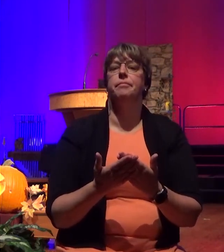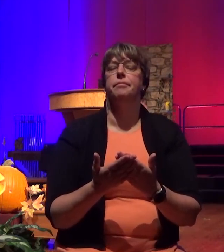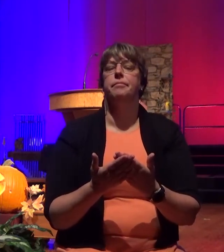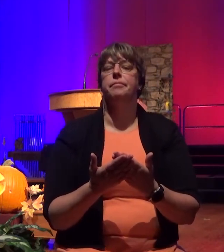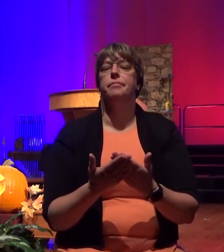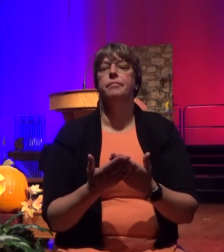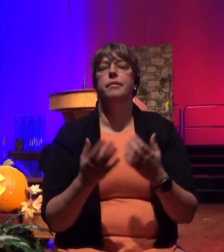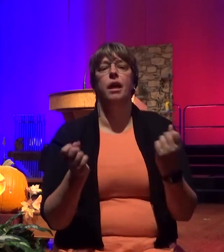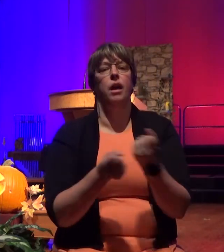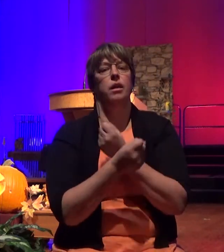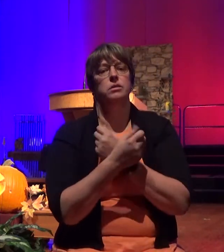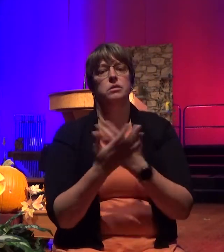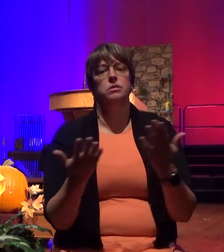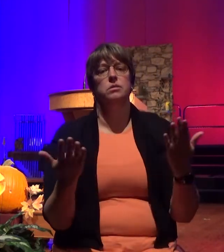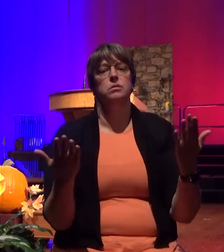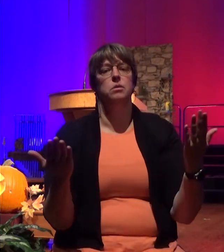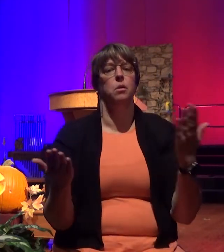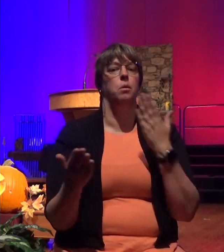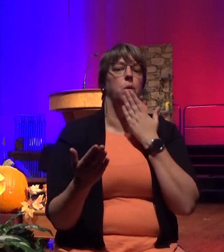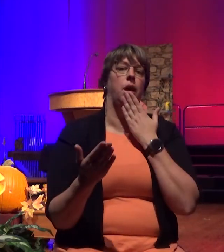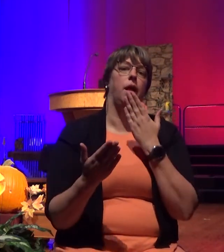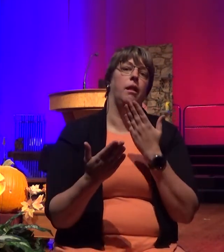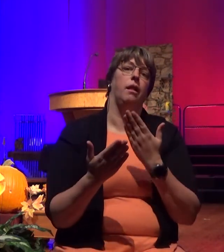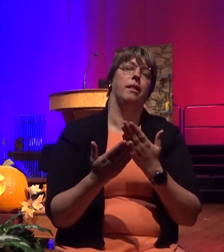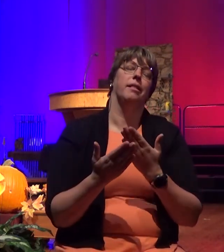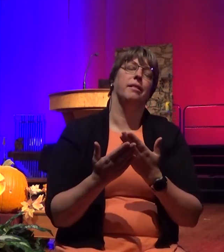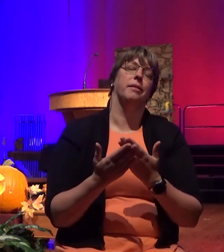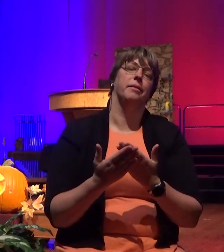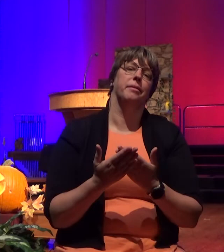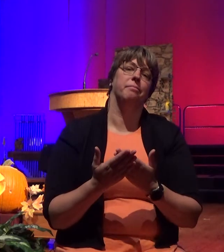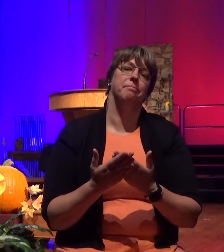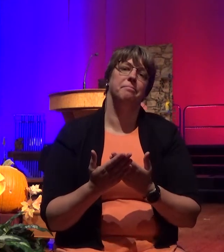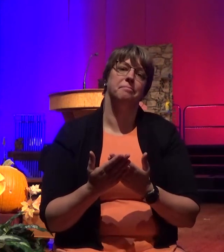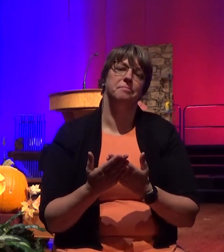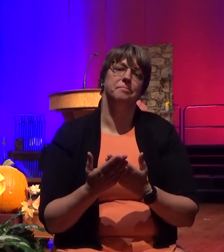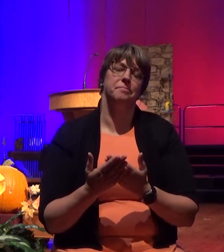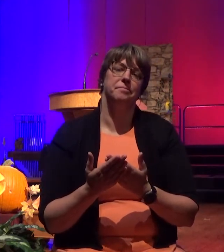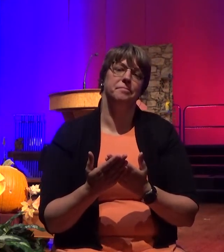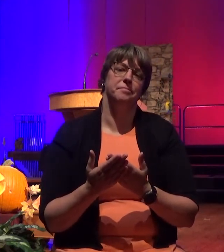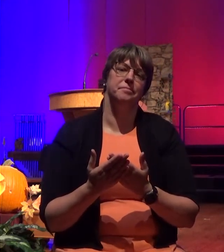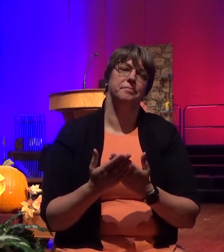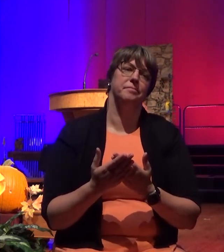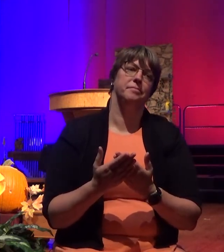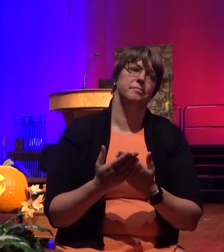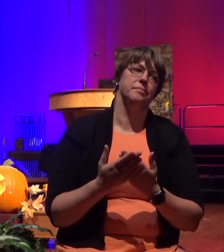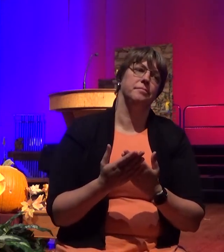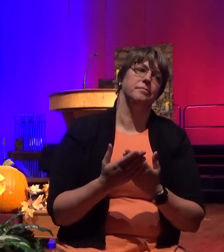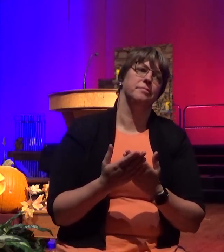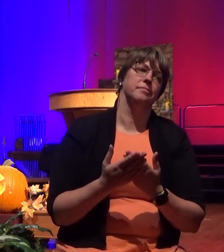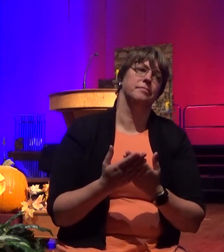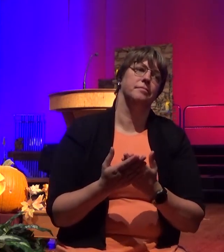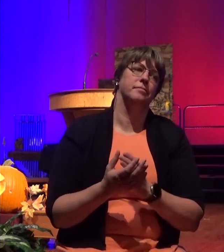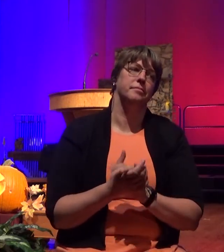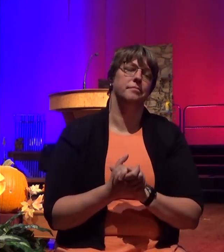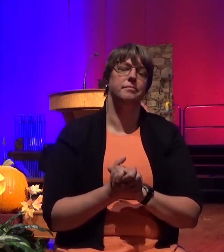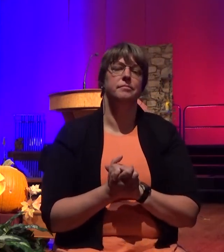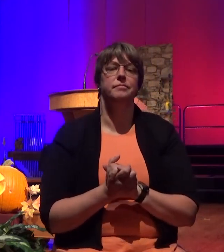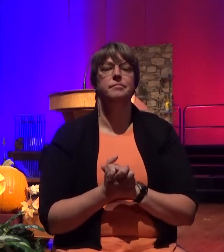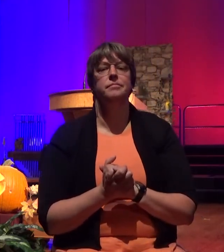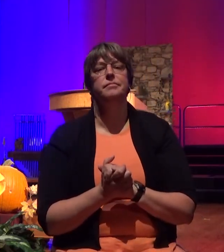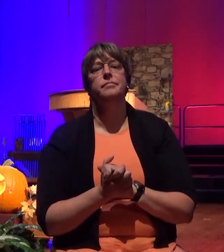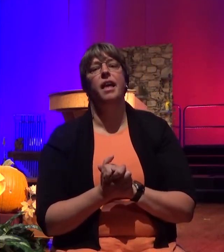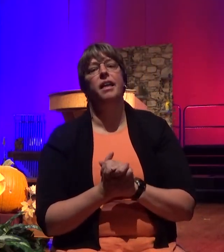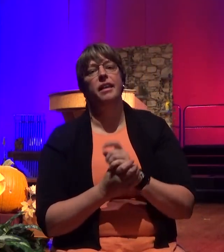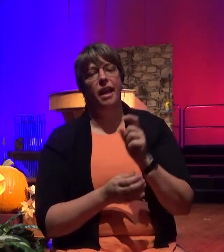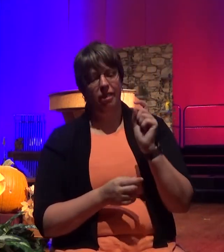All is well. in